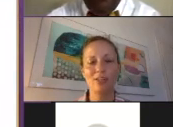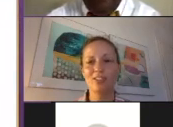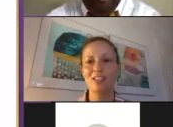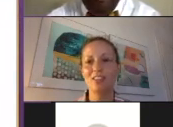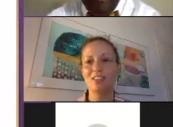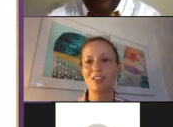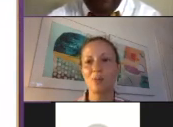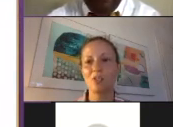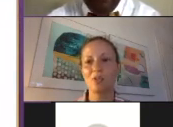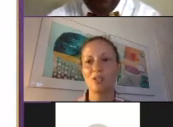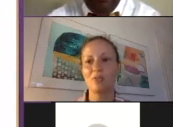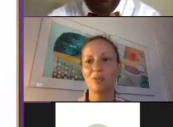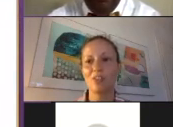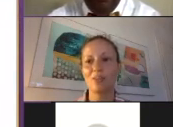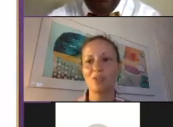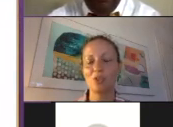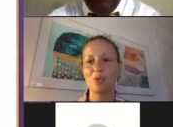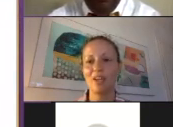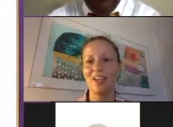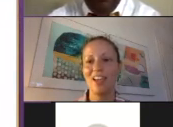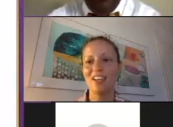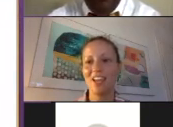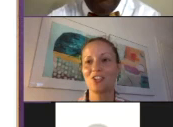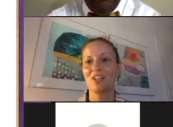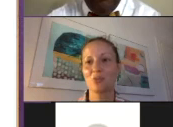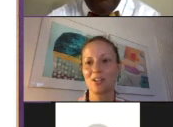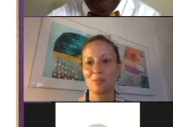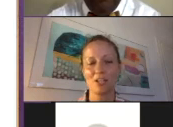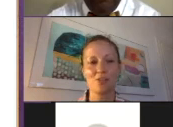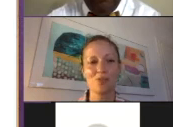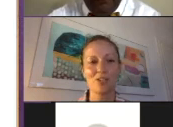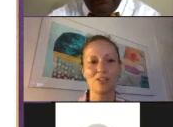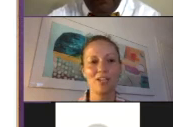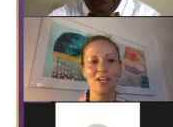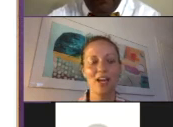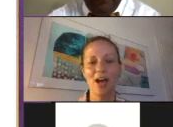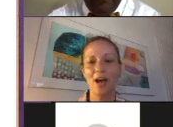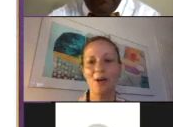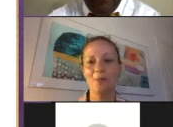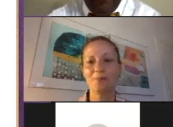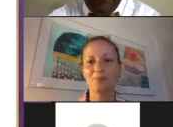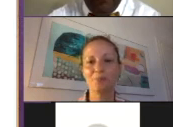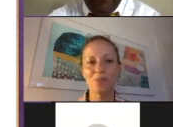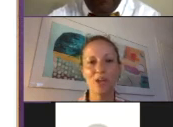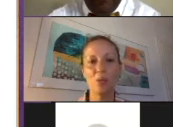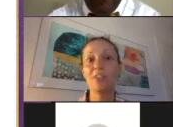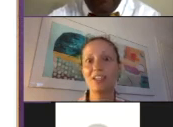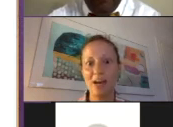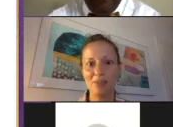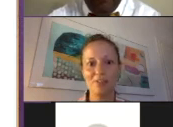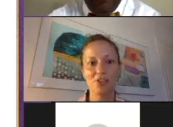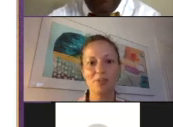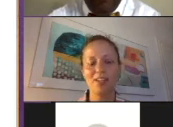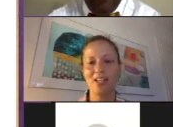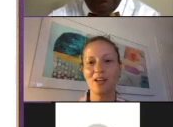or loud noises, that this is an opportunity for them to engage and express themselves musically with